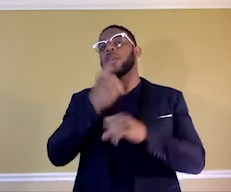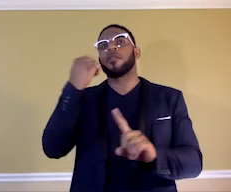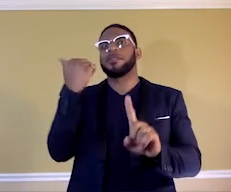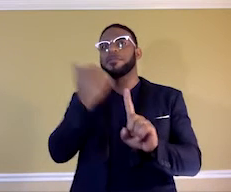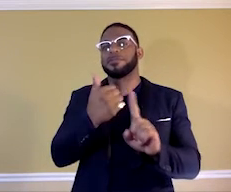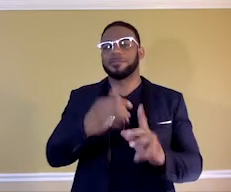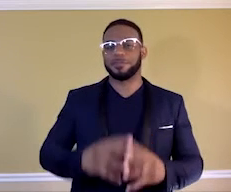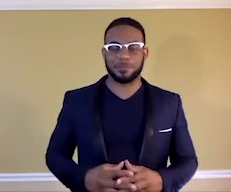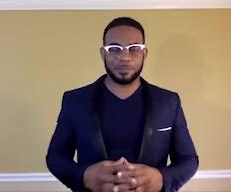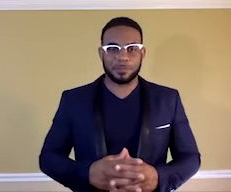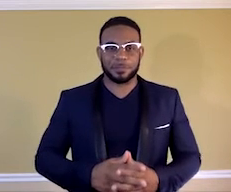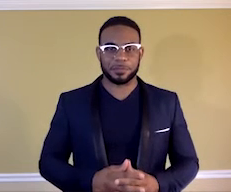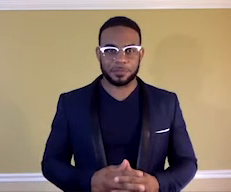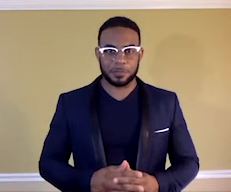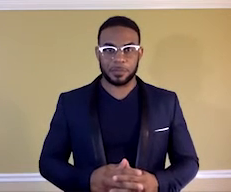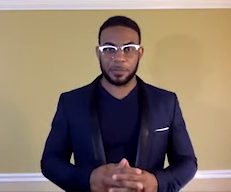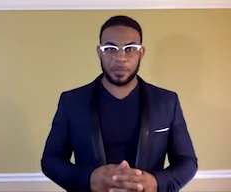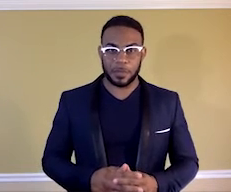themselves.